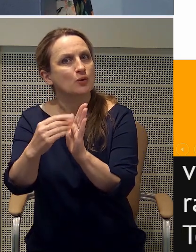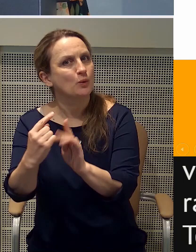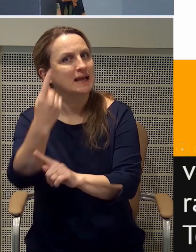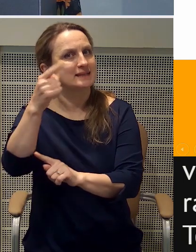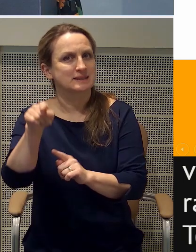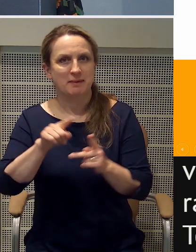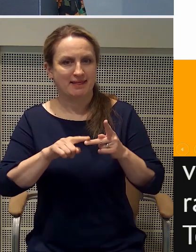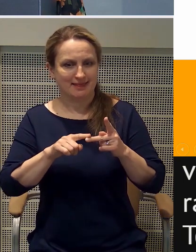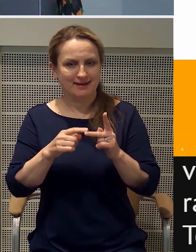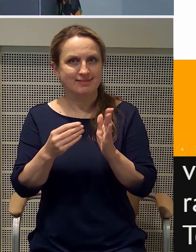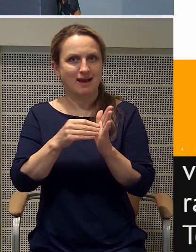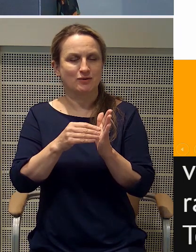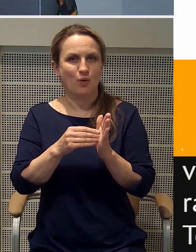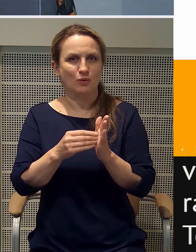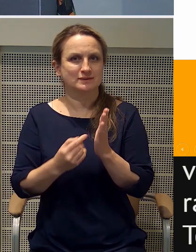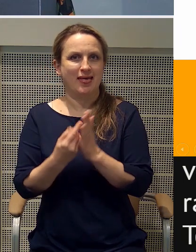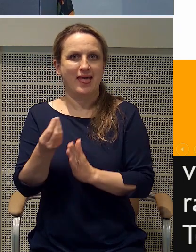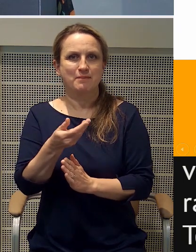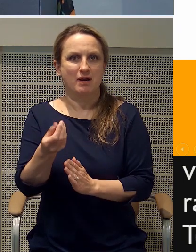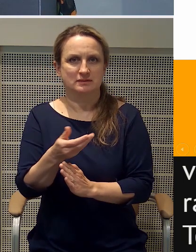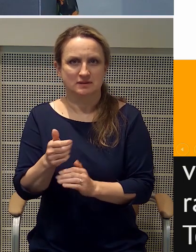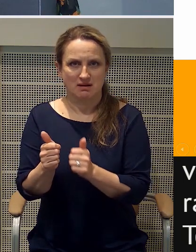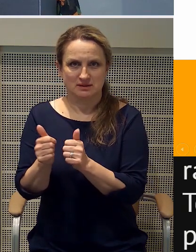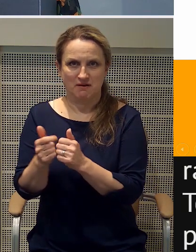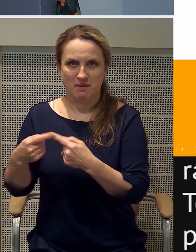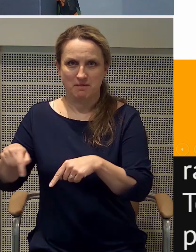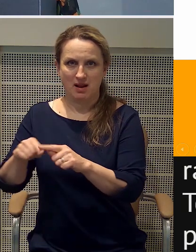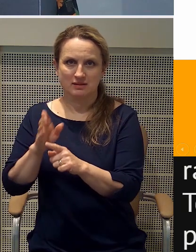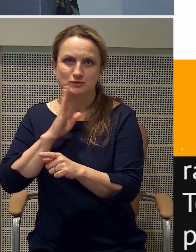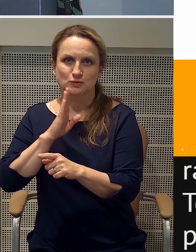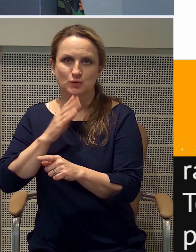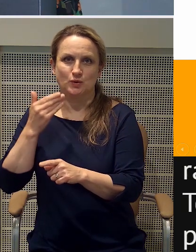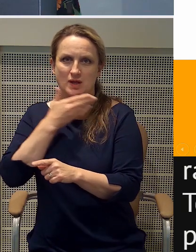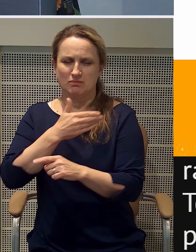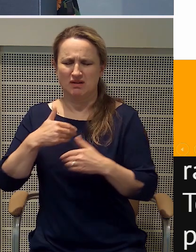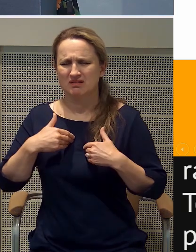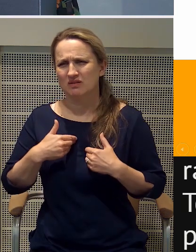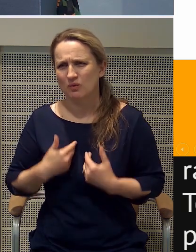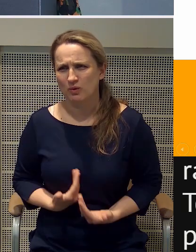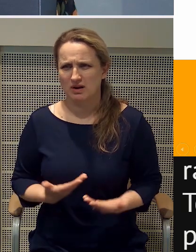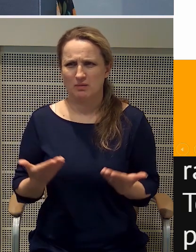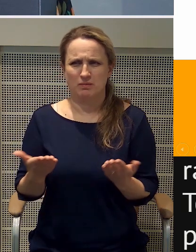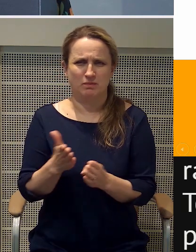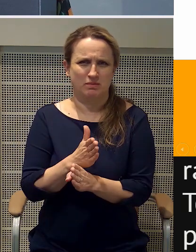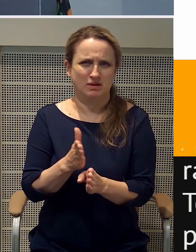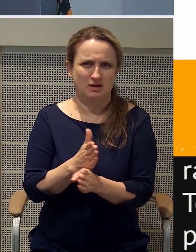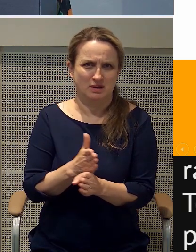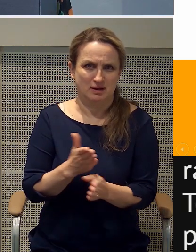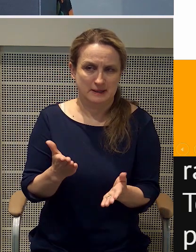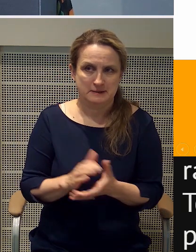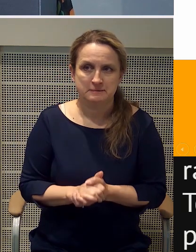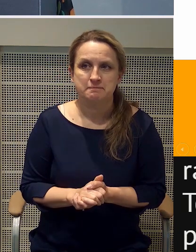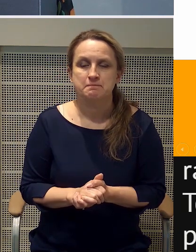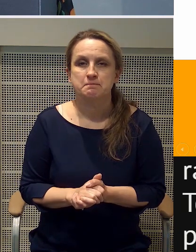would reimburse this medicine, but only for the first diagnosis, not for the other diagnosis.